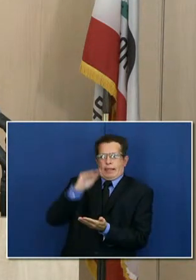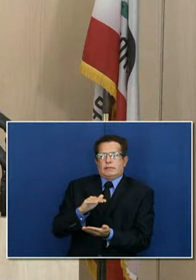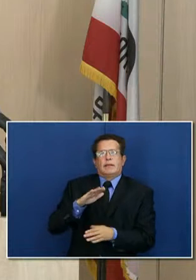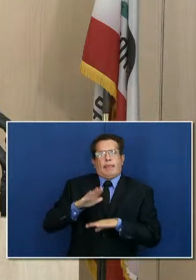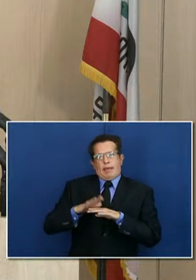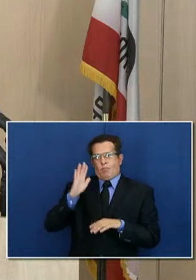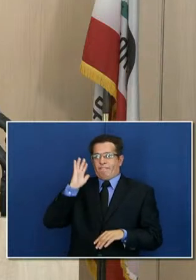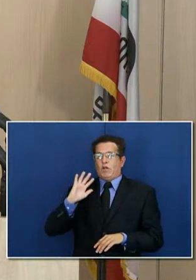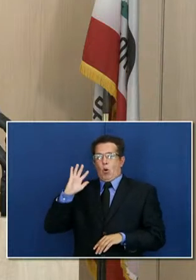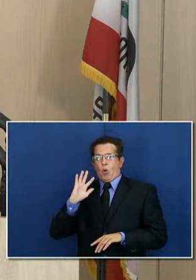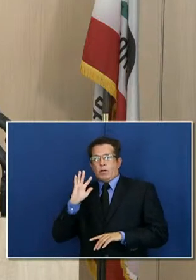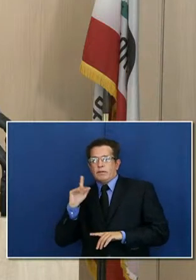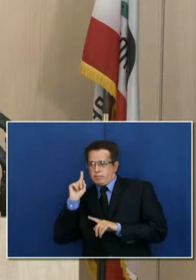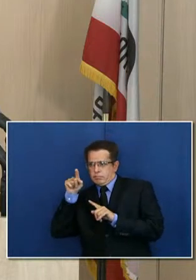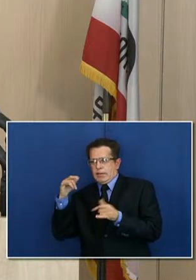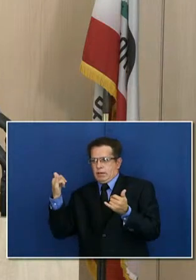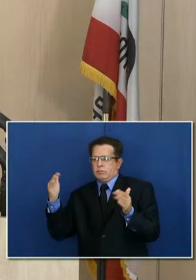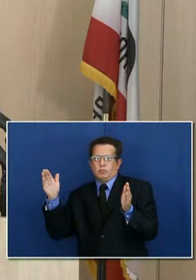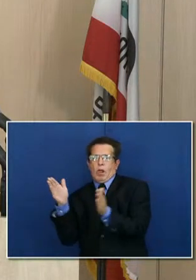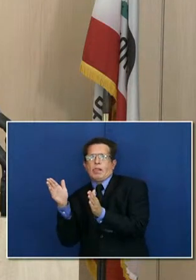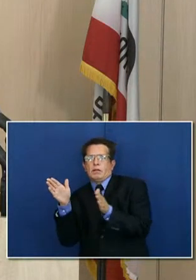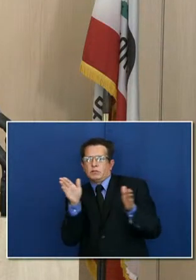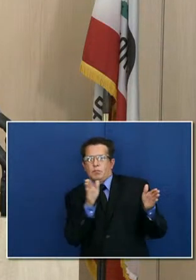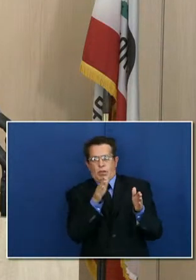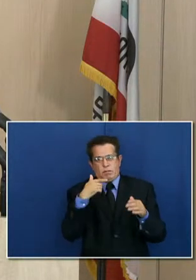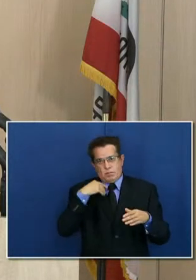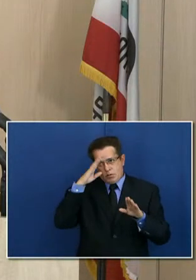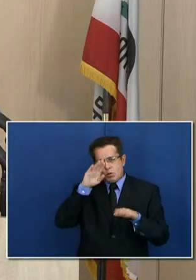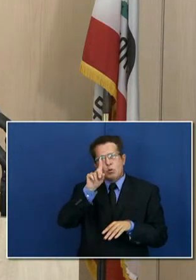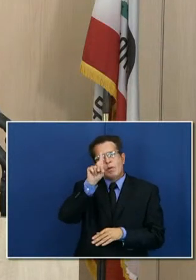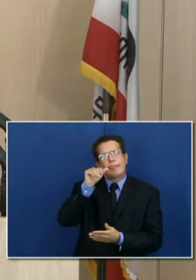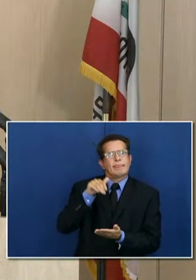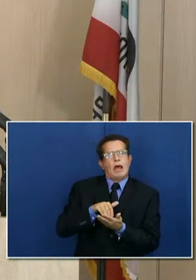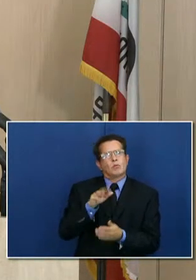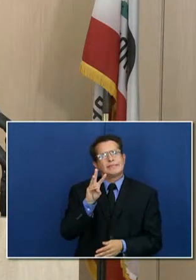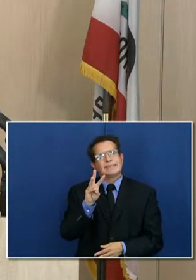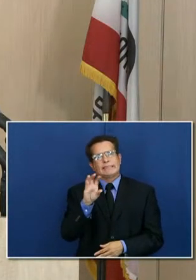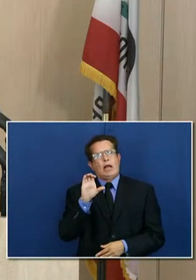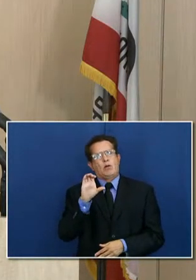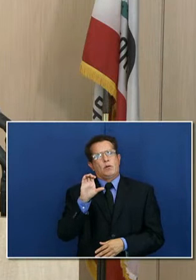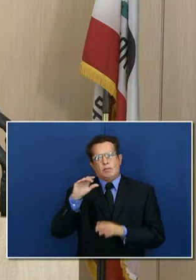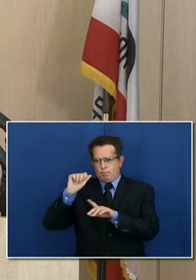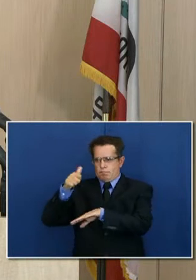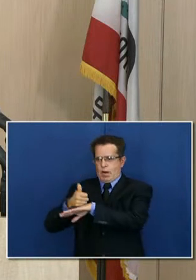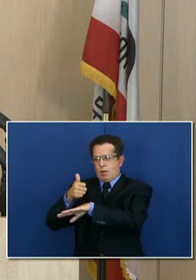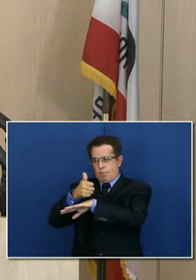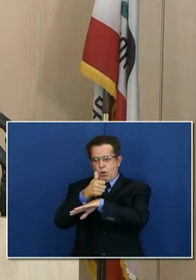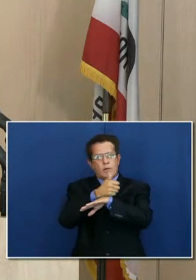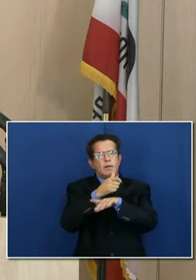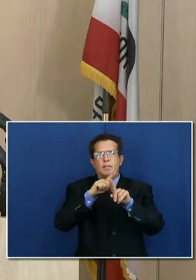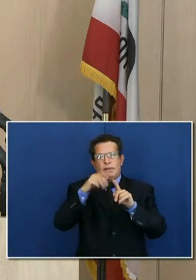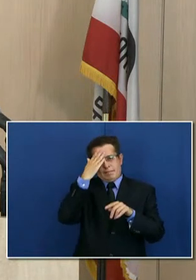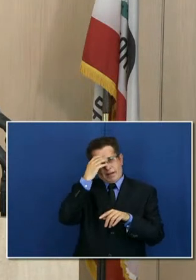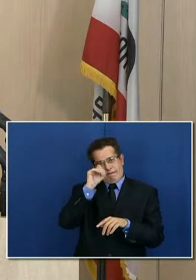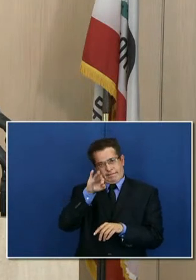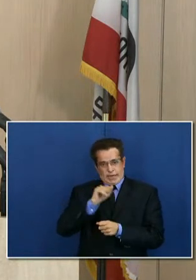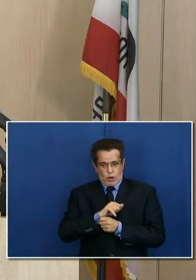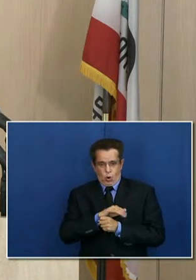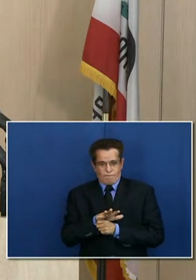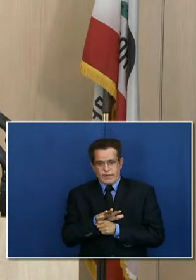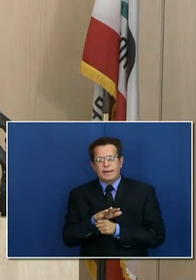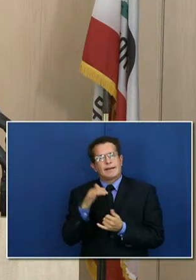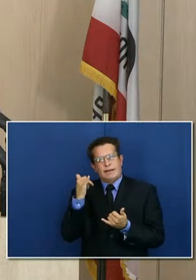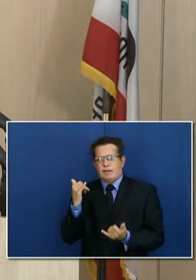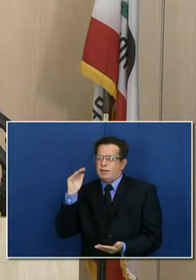has been in the past. We were anticipating that there would be 1,600 precincts, but due to the pandemic and to the response to that pandemic, we are